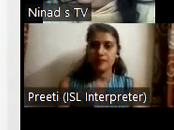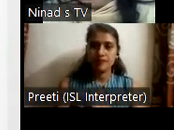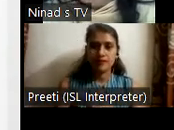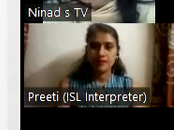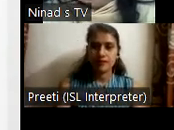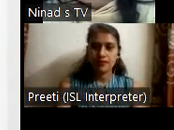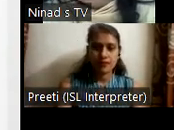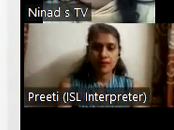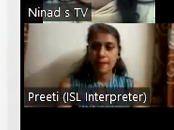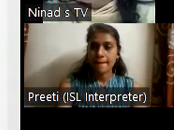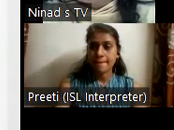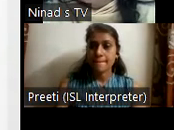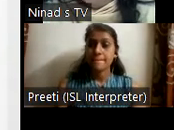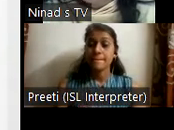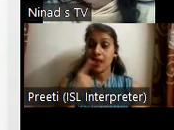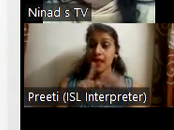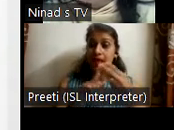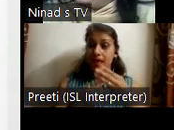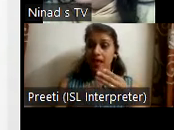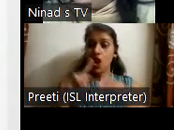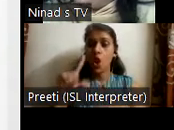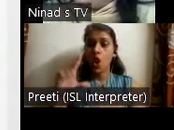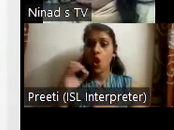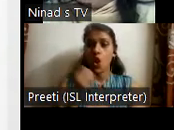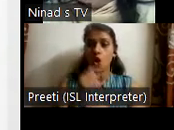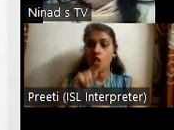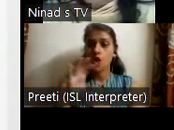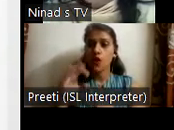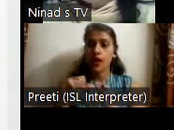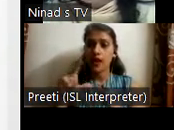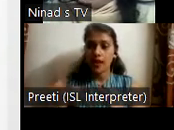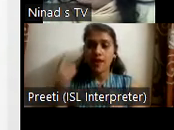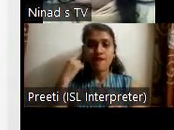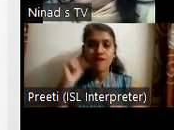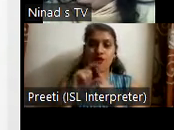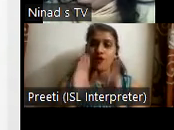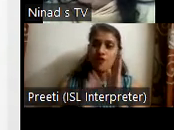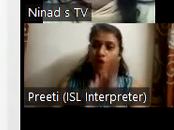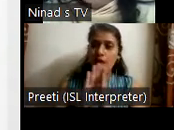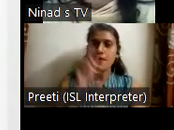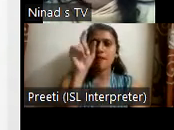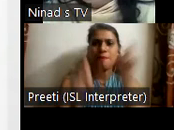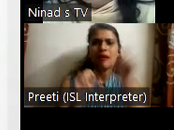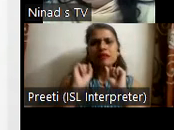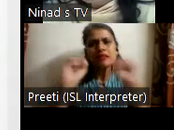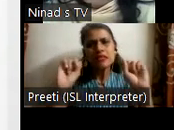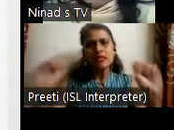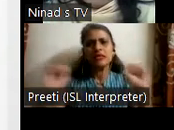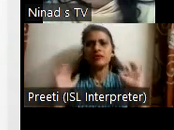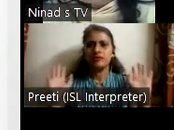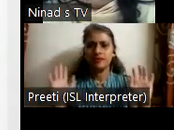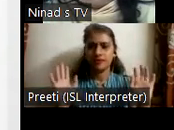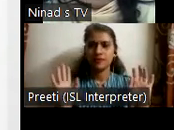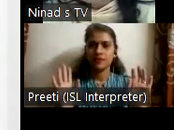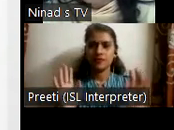unit of the ecological perspectives become a fundamental for the development of that person, that individual. And